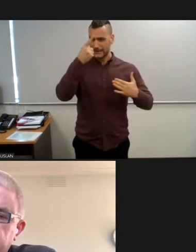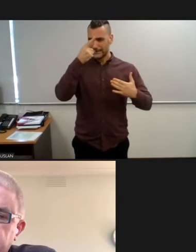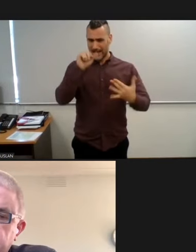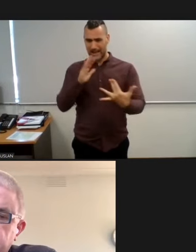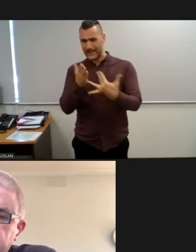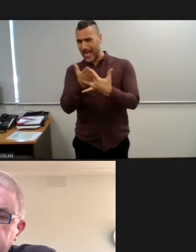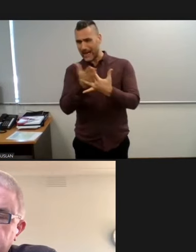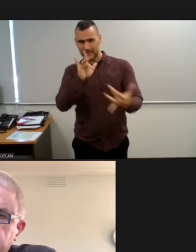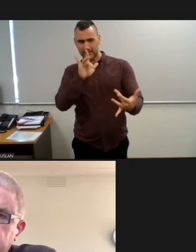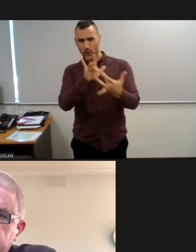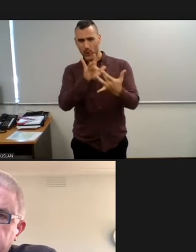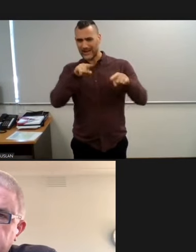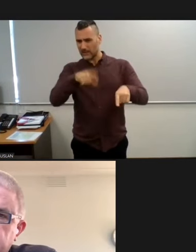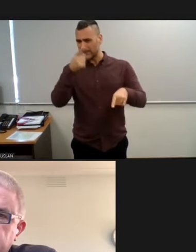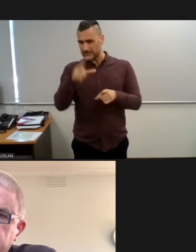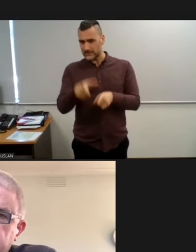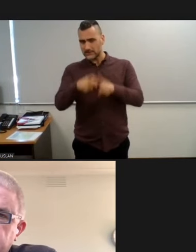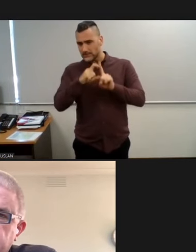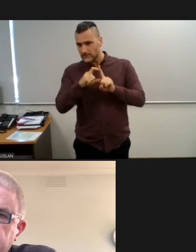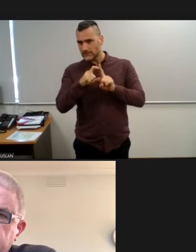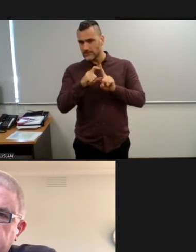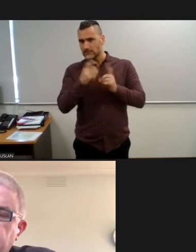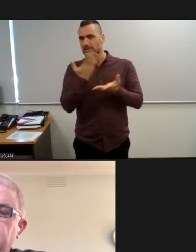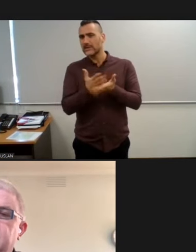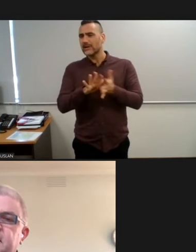can community organisations do to help?